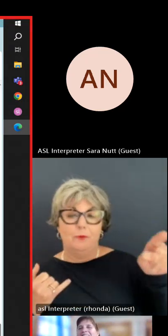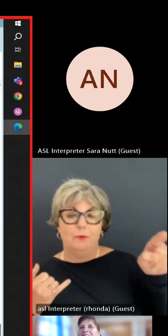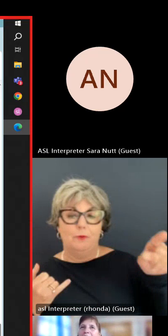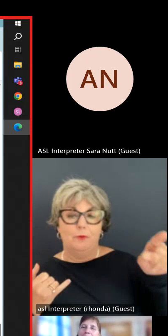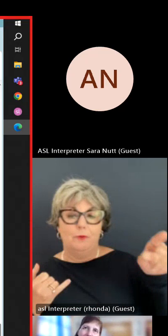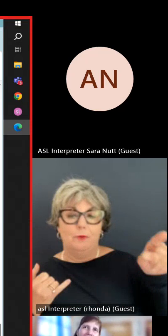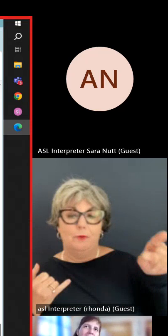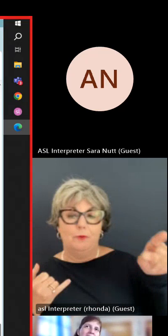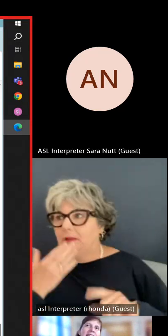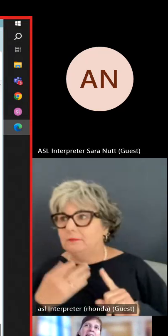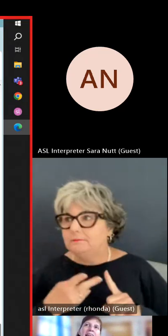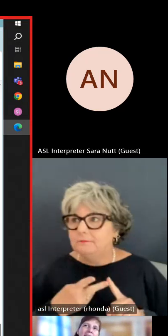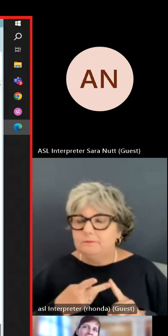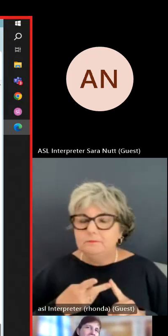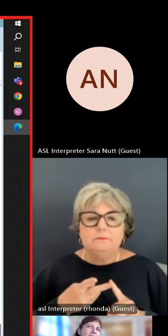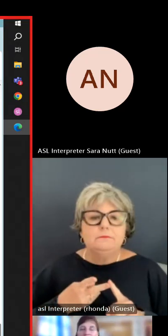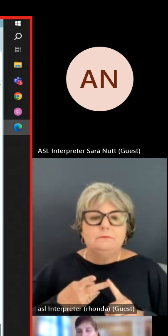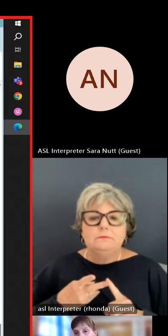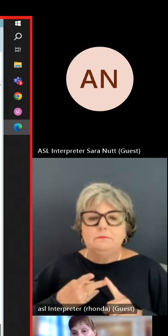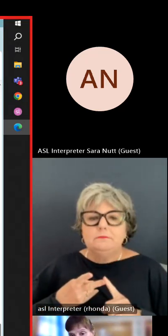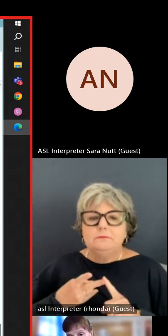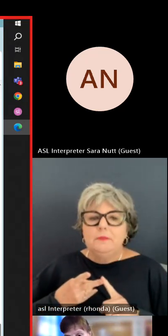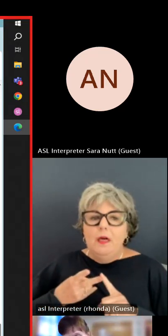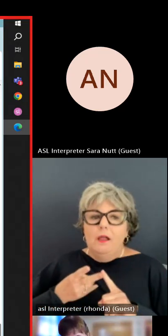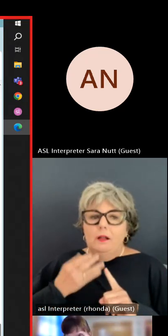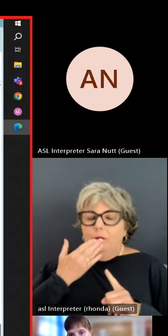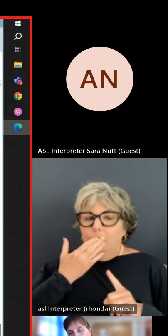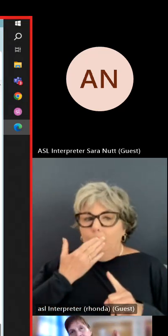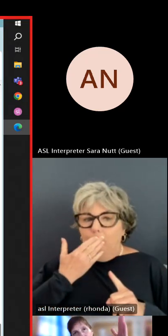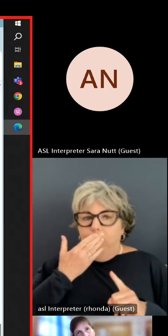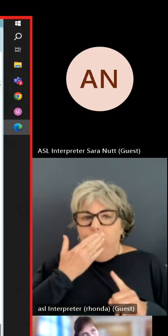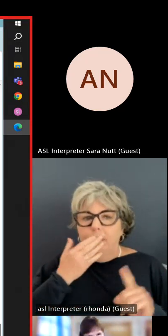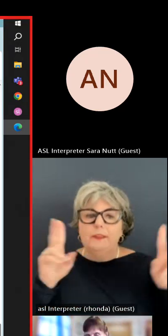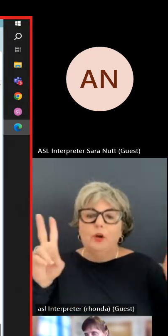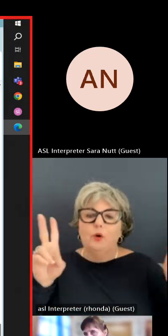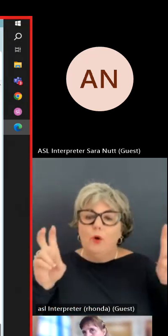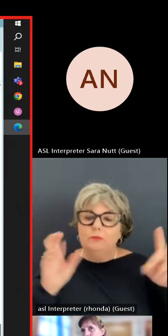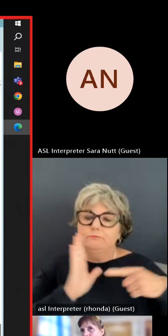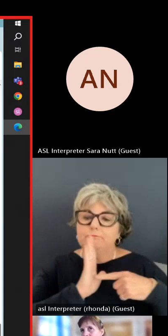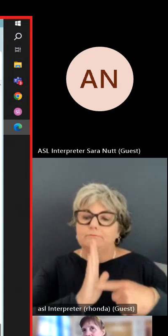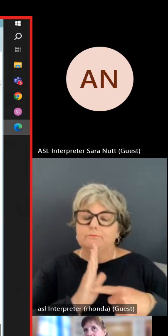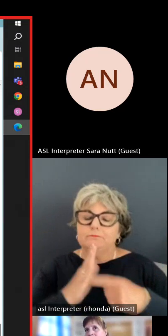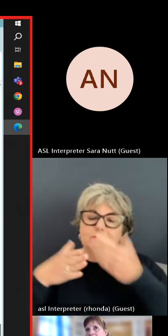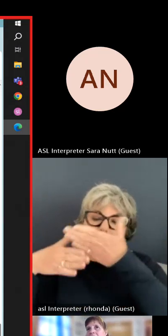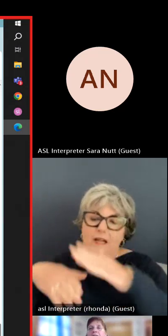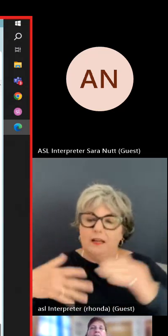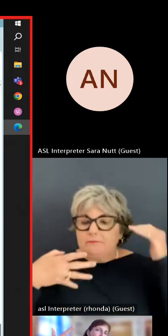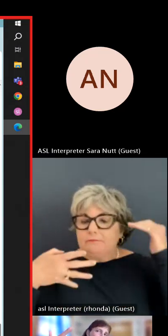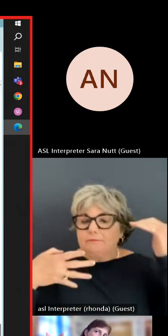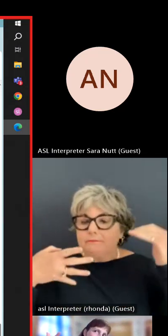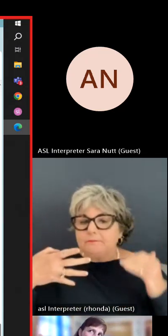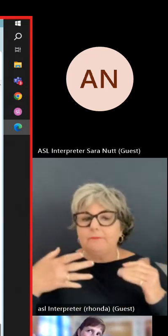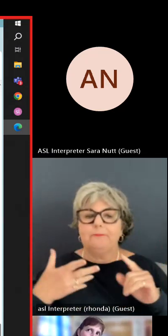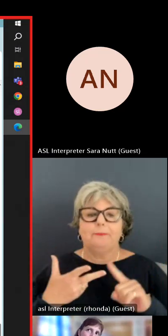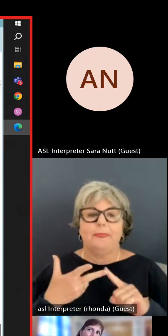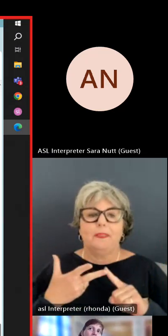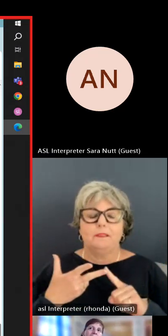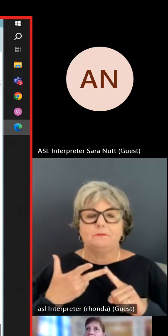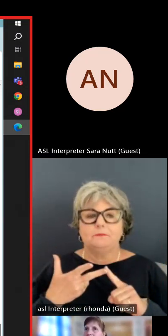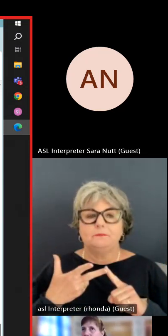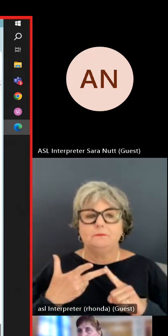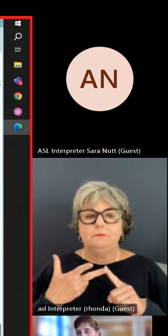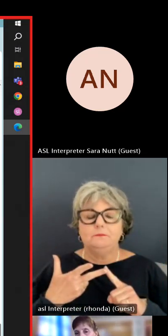sorry. The attention is on the quote. It's not broken up into bullets. And you should also